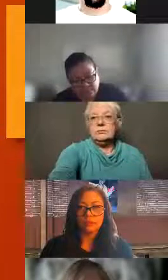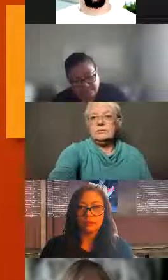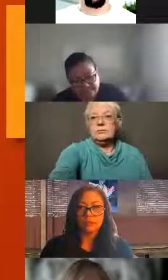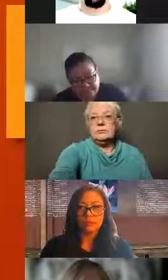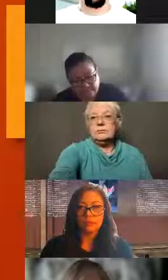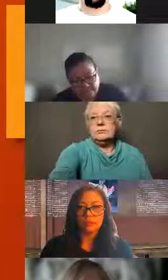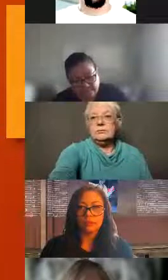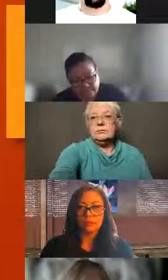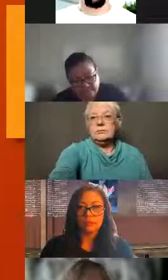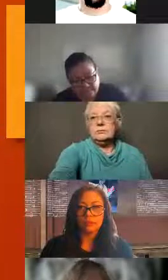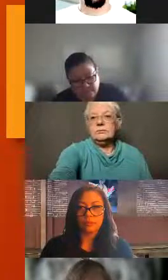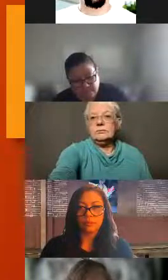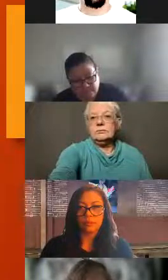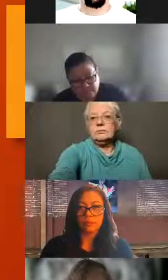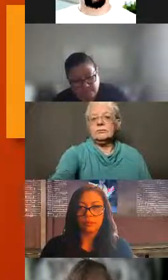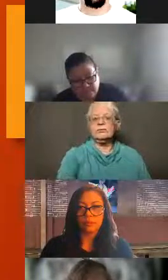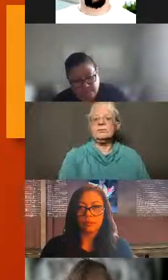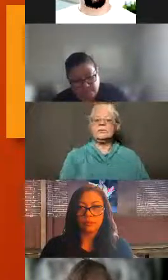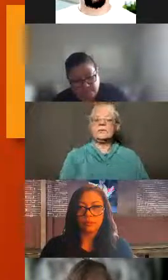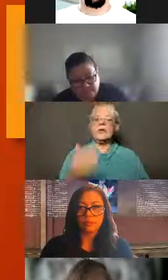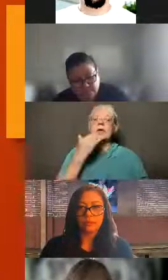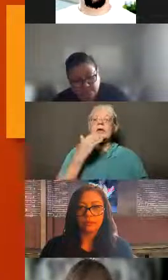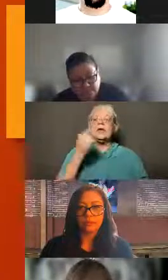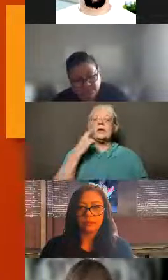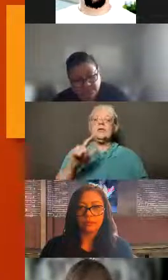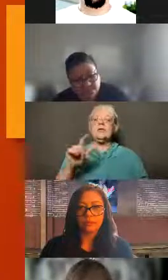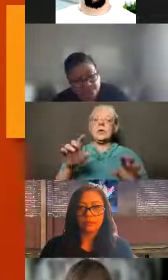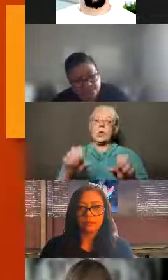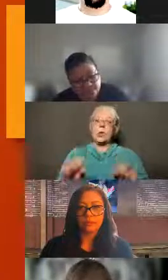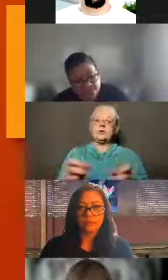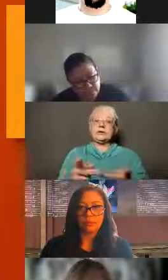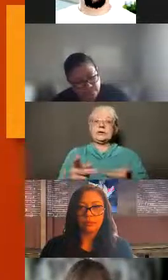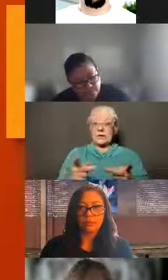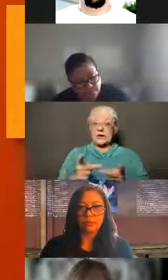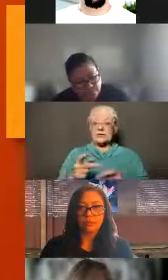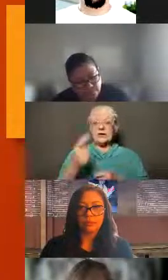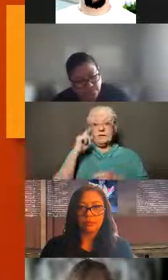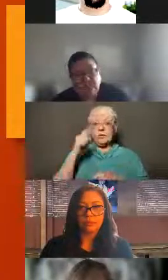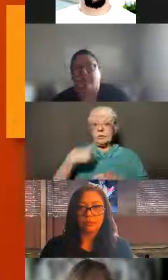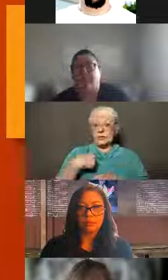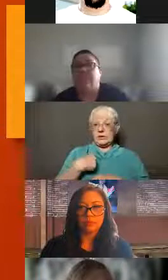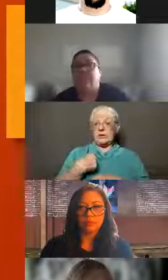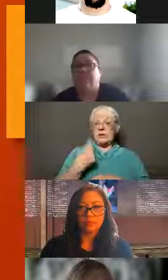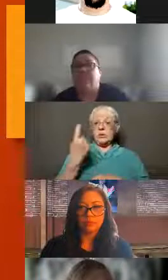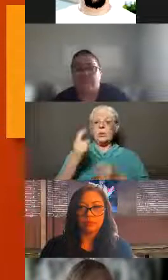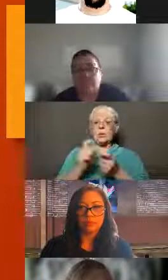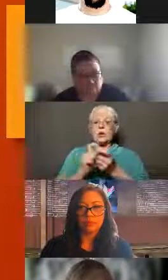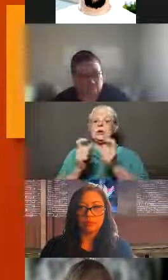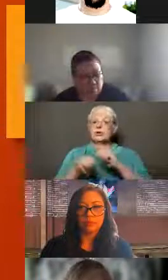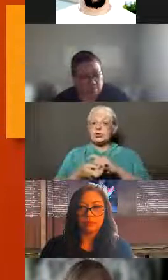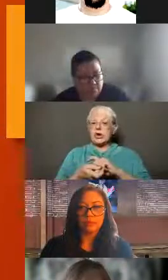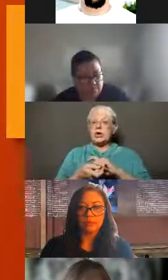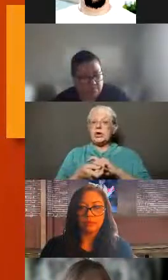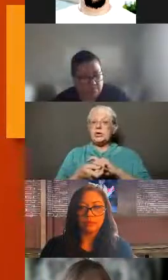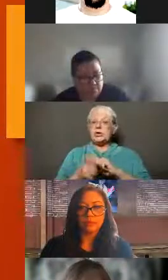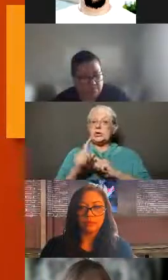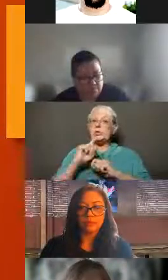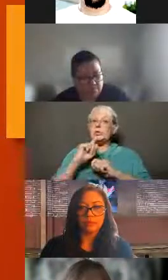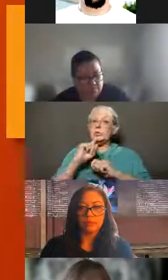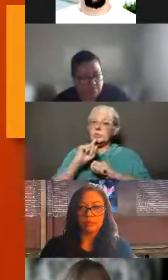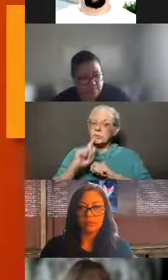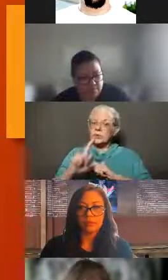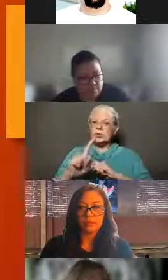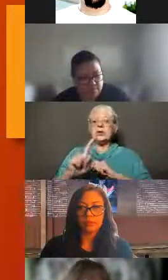Thank you all for holding space. I think for me, one of the changes that I think would really signal